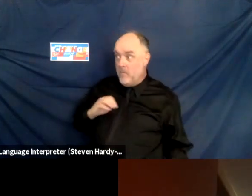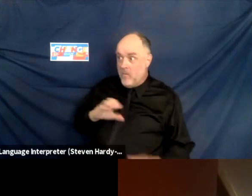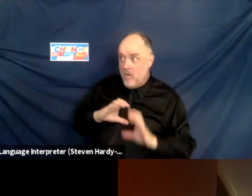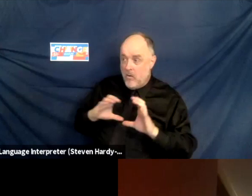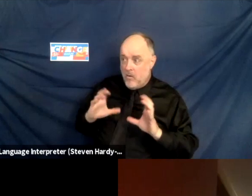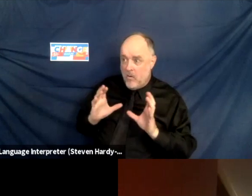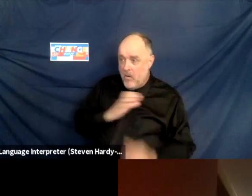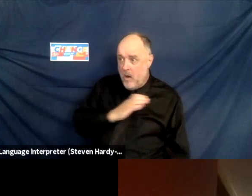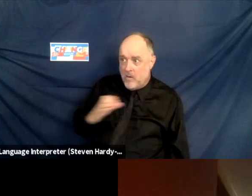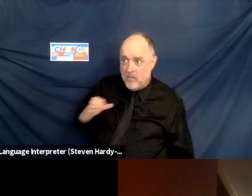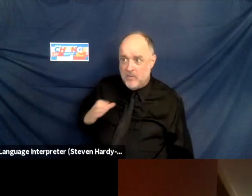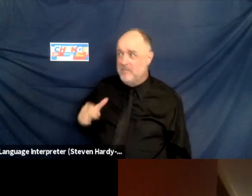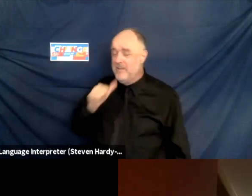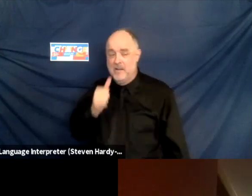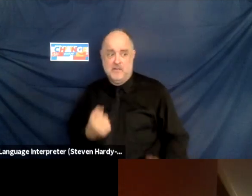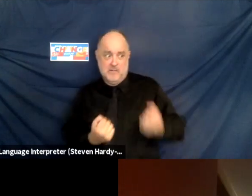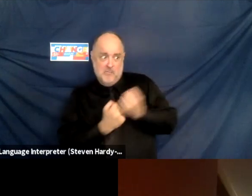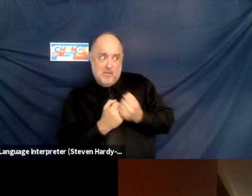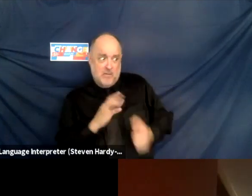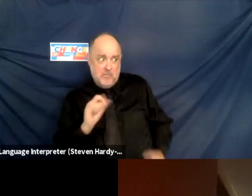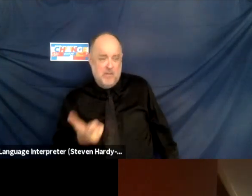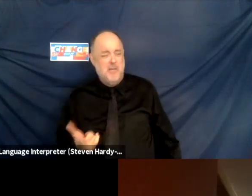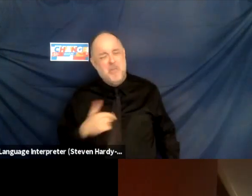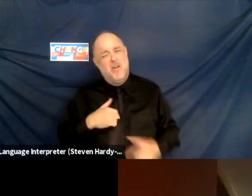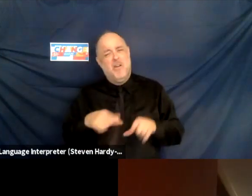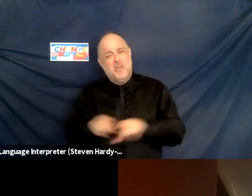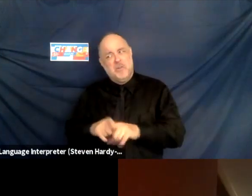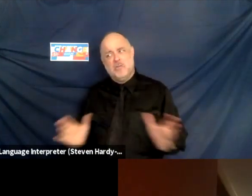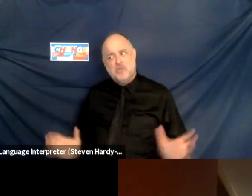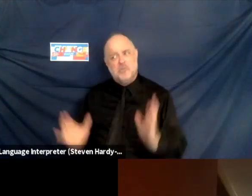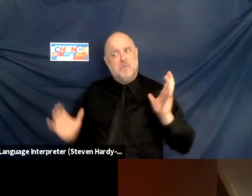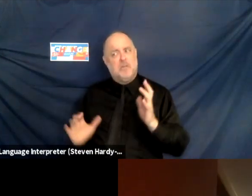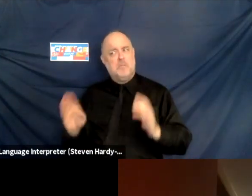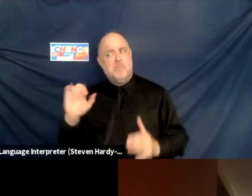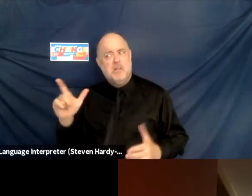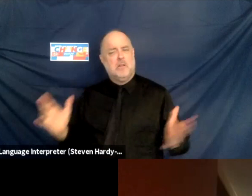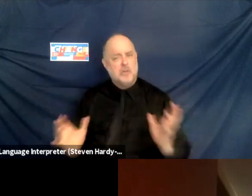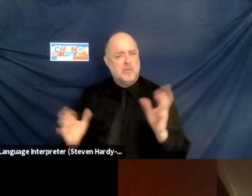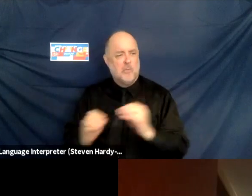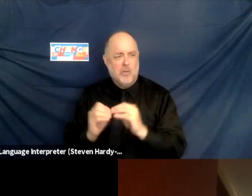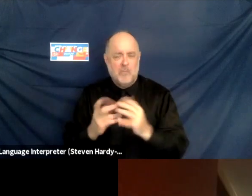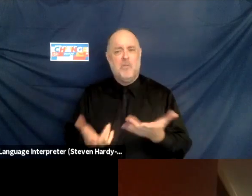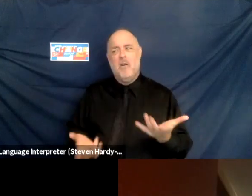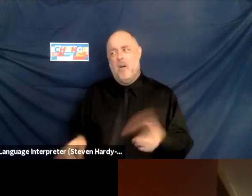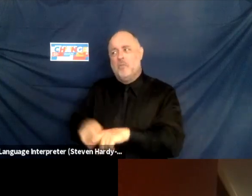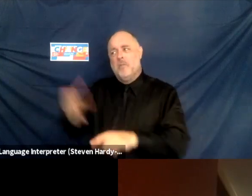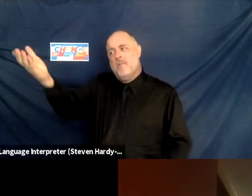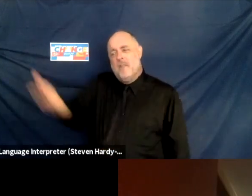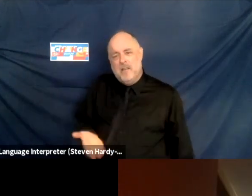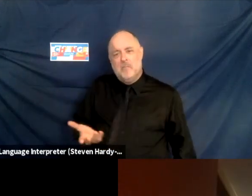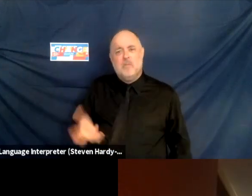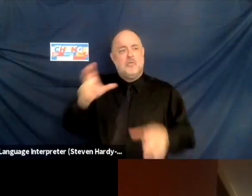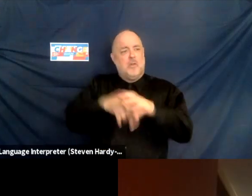who's not going to sponsor the bills, we like to push the bills because that's sort of the harder ask and it means more. But you can also invite them to do the